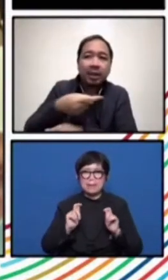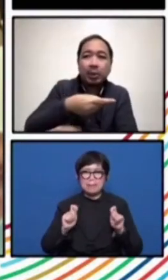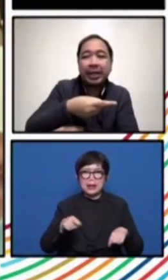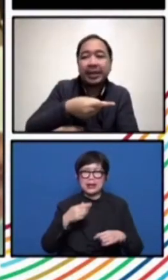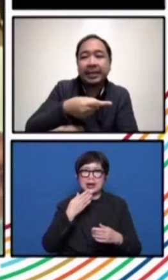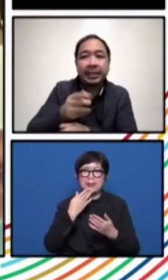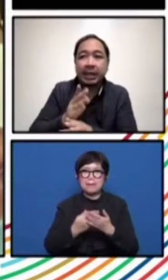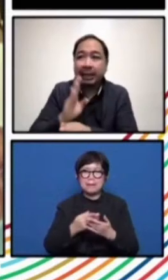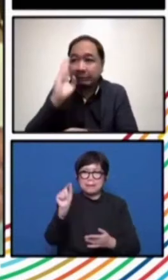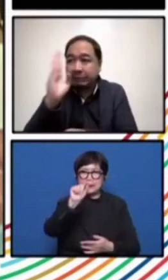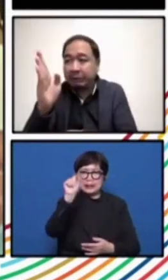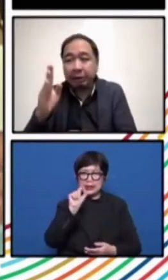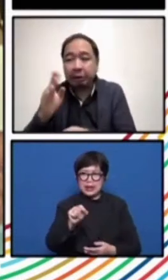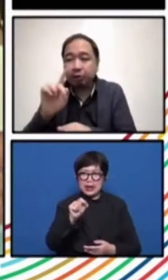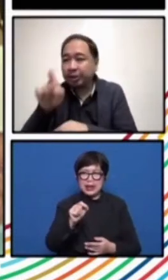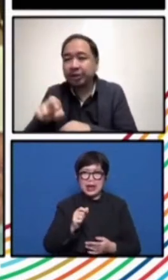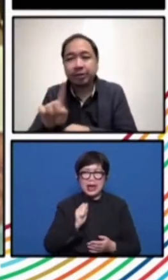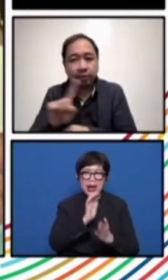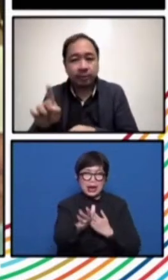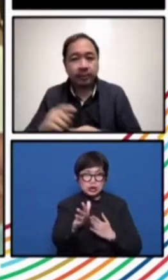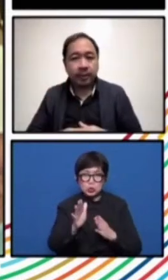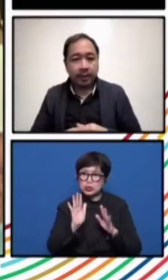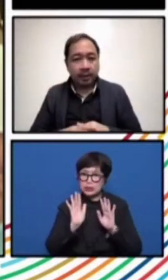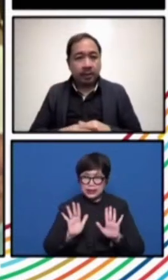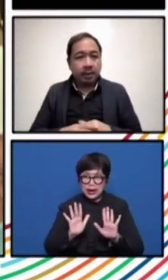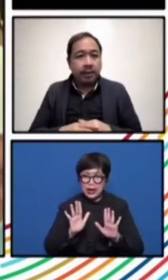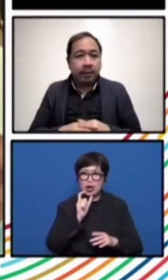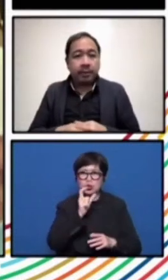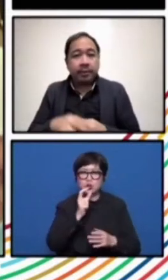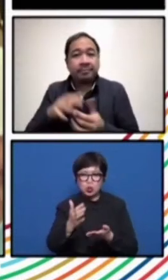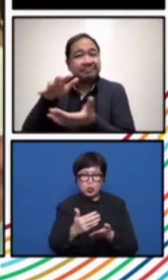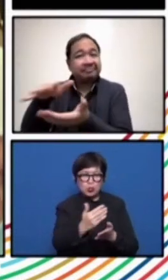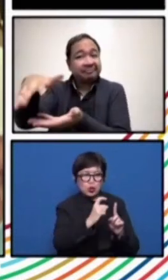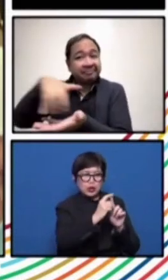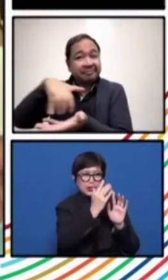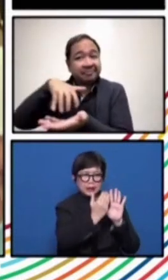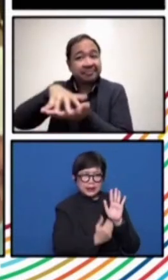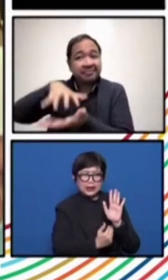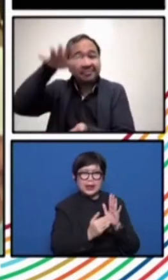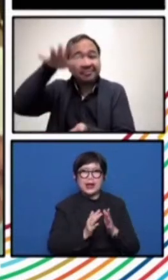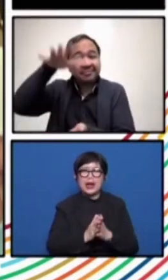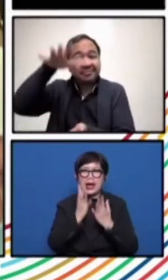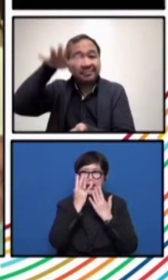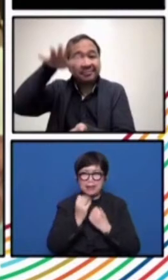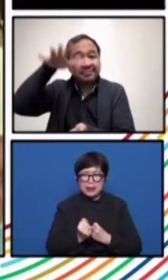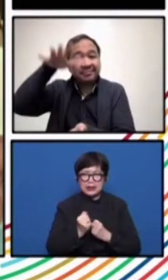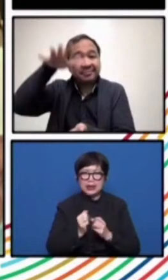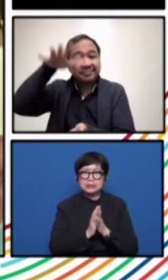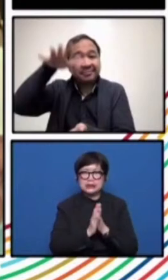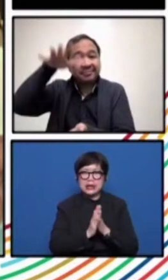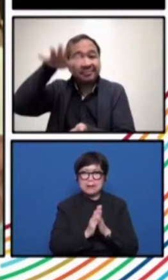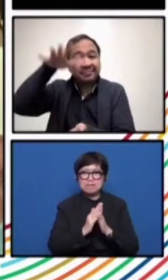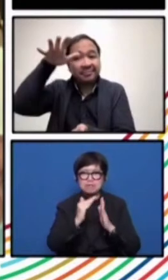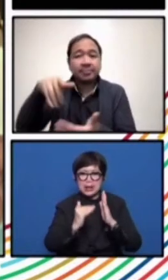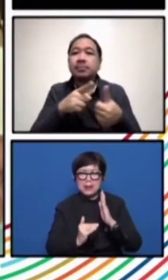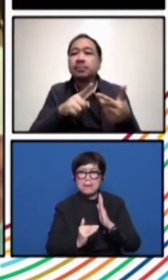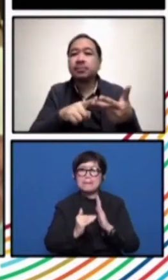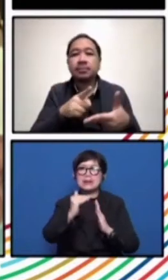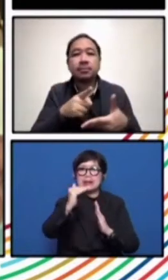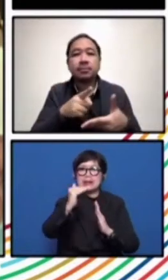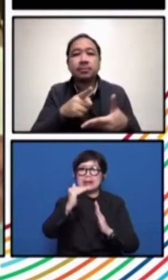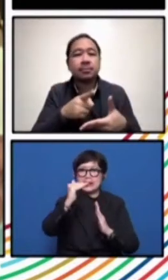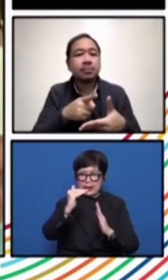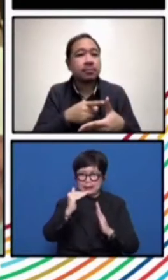significance of the data collection in this regard there are three main areas number one sensitization and awareness raising number two